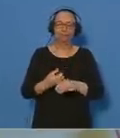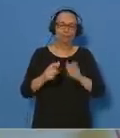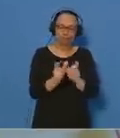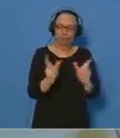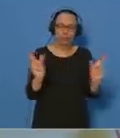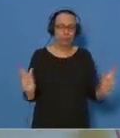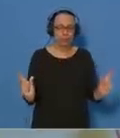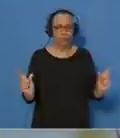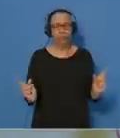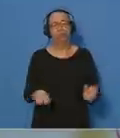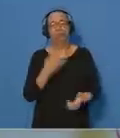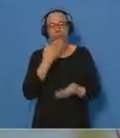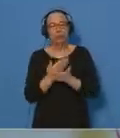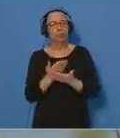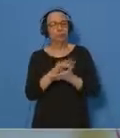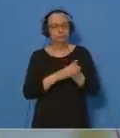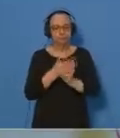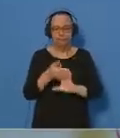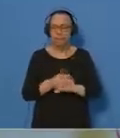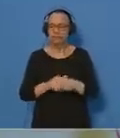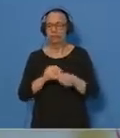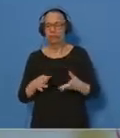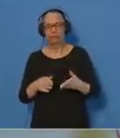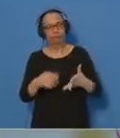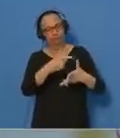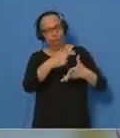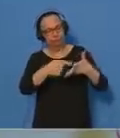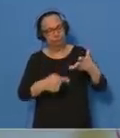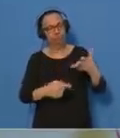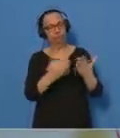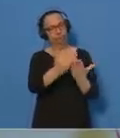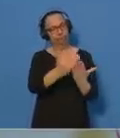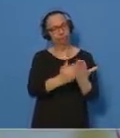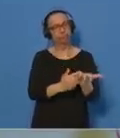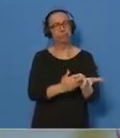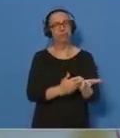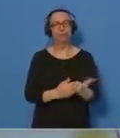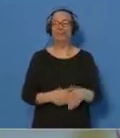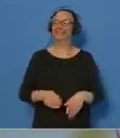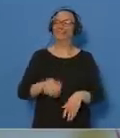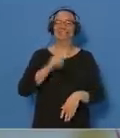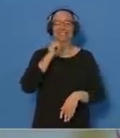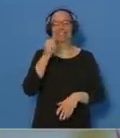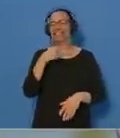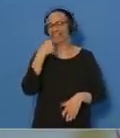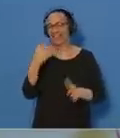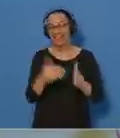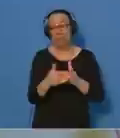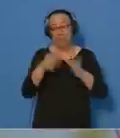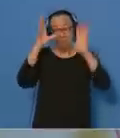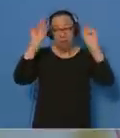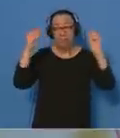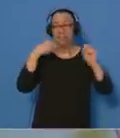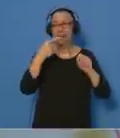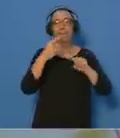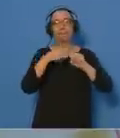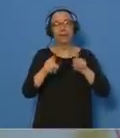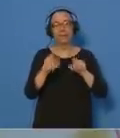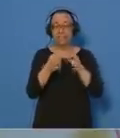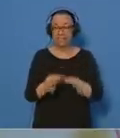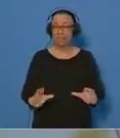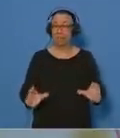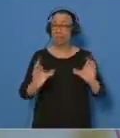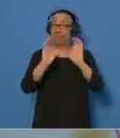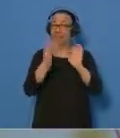distancing, proper hand hygiene, and the like, which again, if I can just, not to repeat the Premier's point, but it's critically important because we